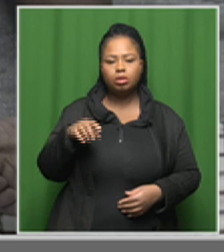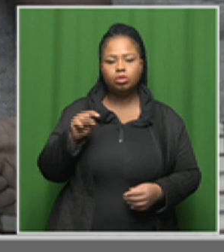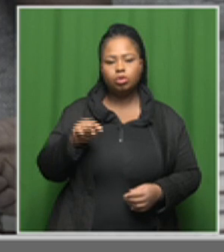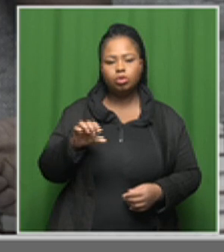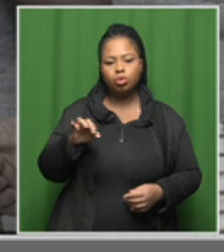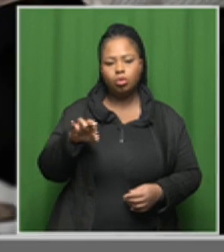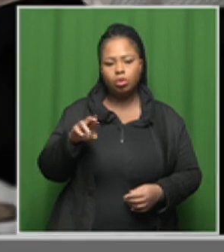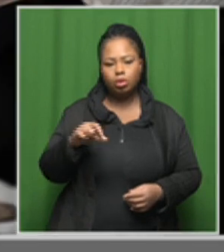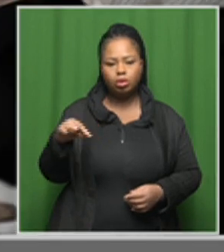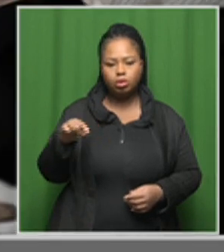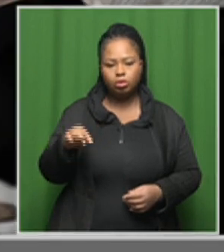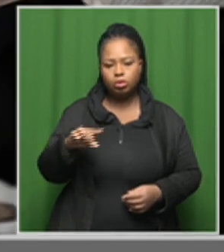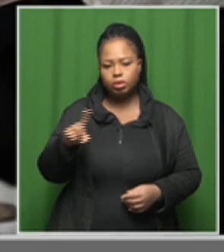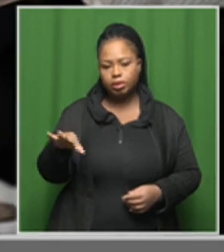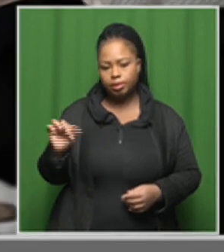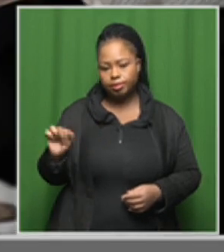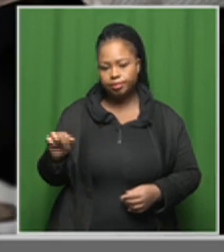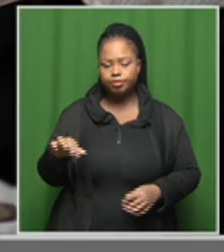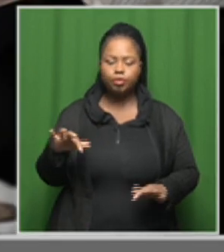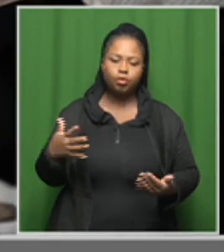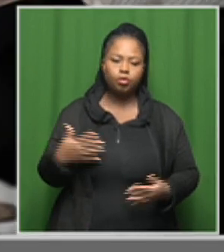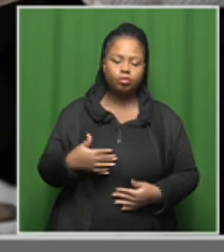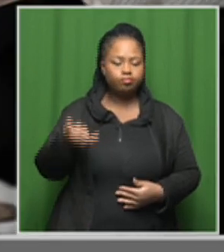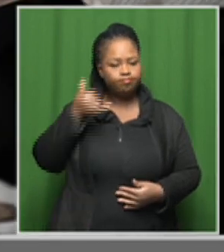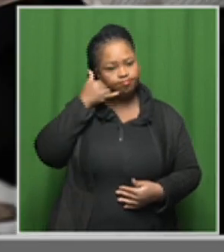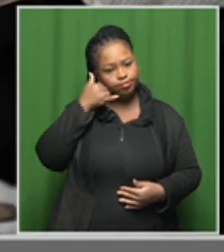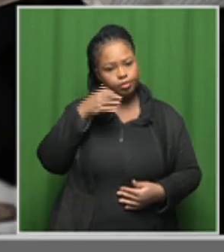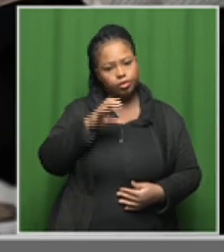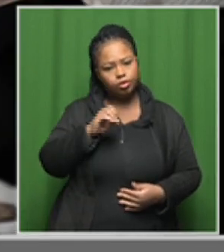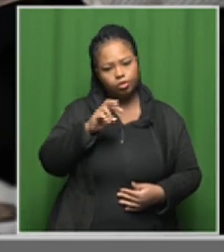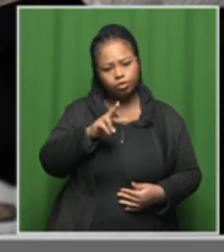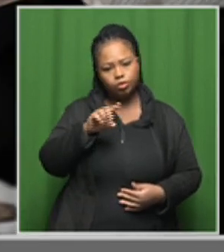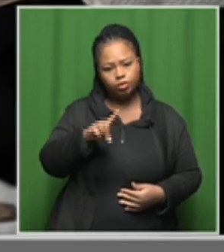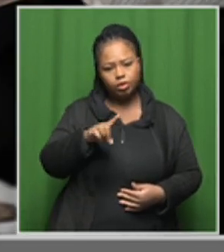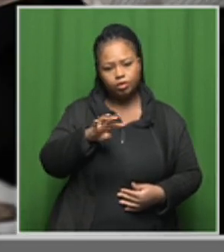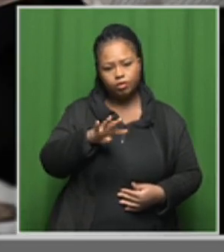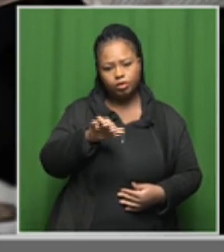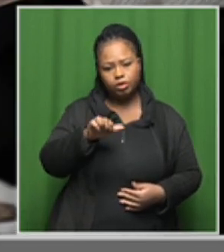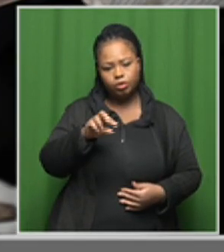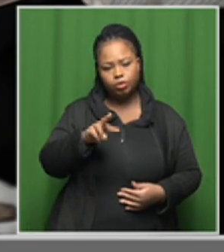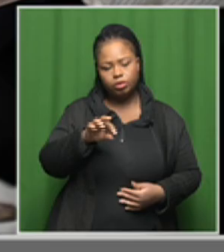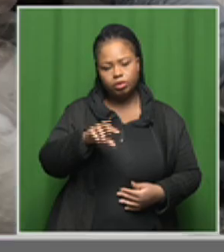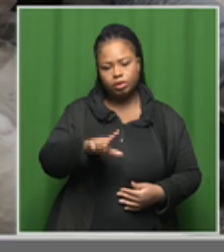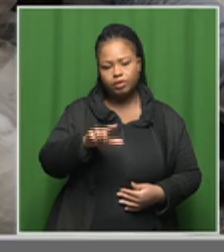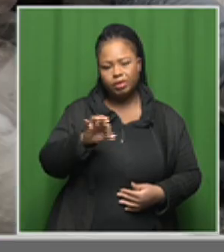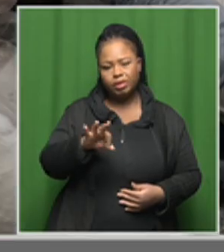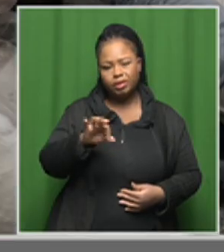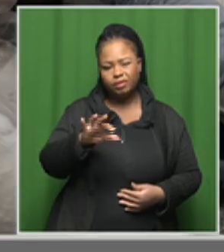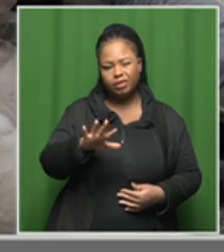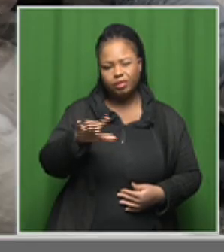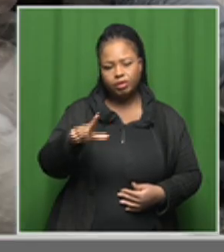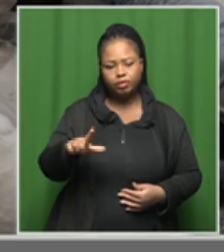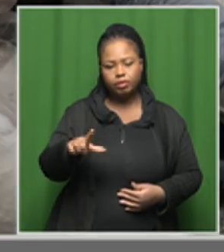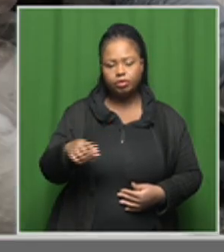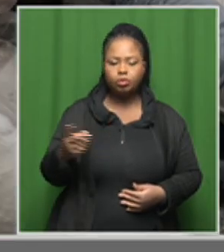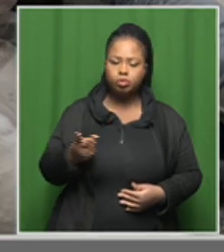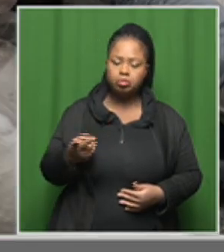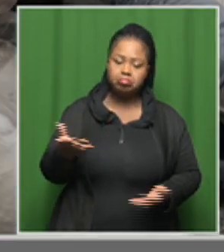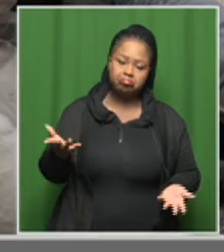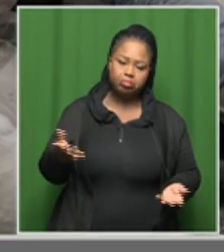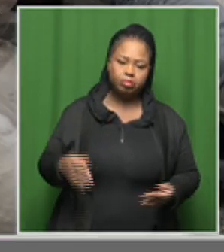www.steps, Okay. or call us on 021 462 7357. I